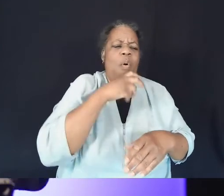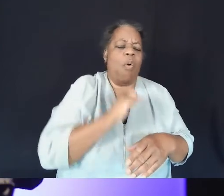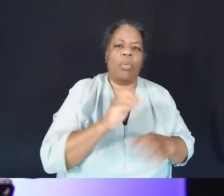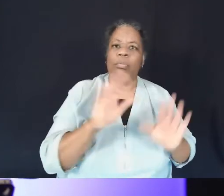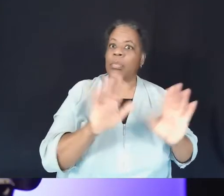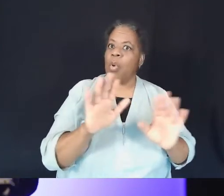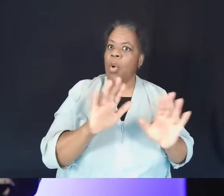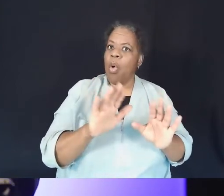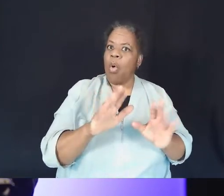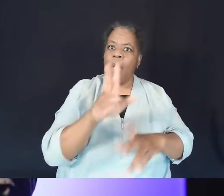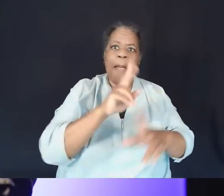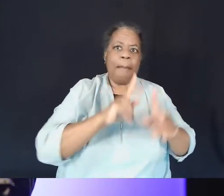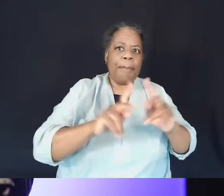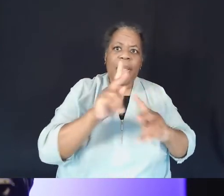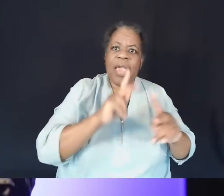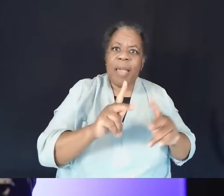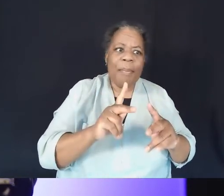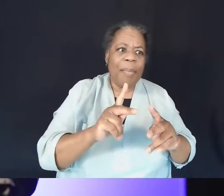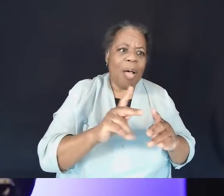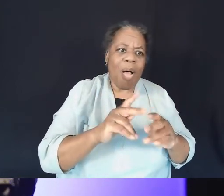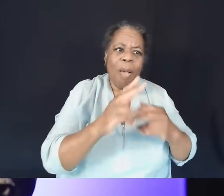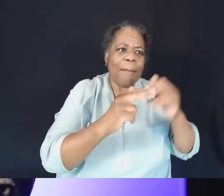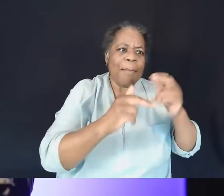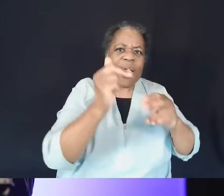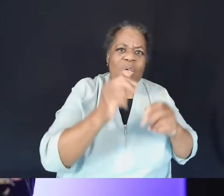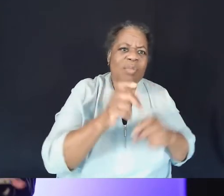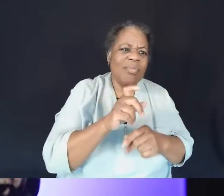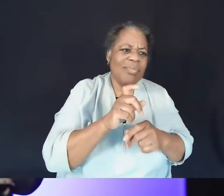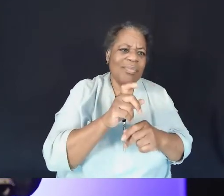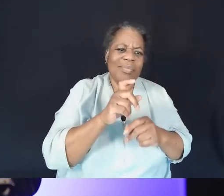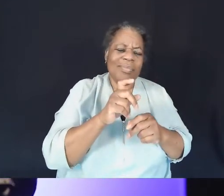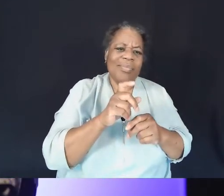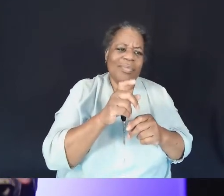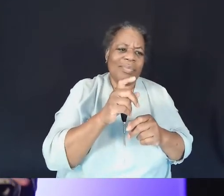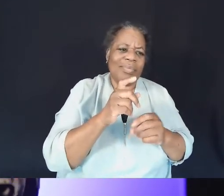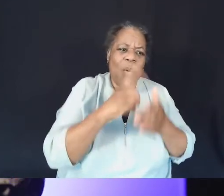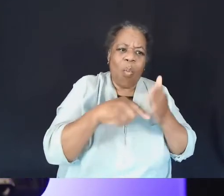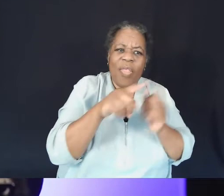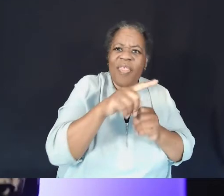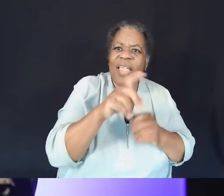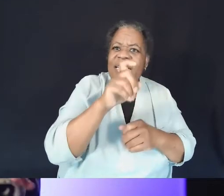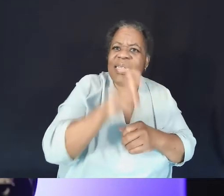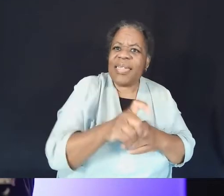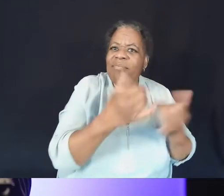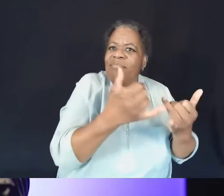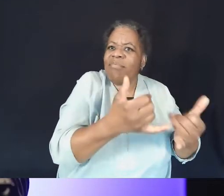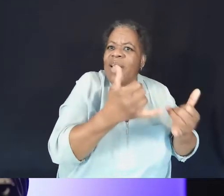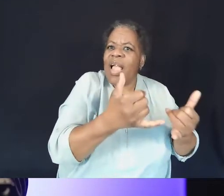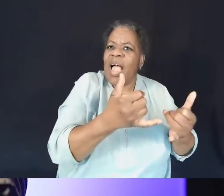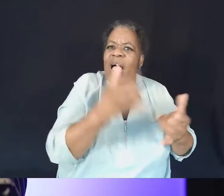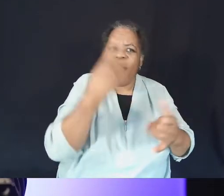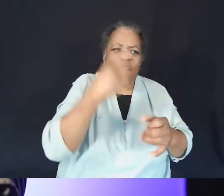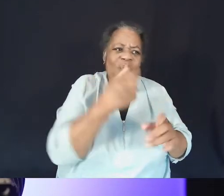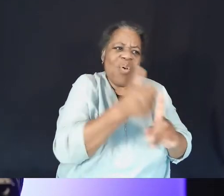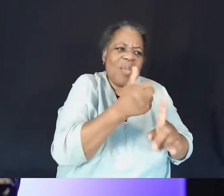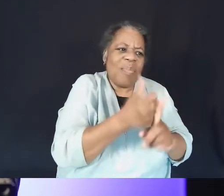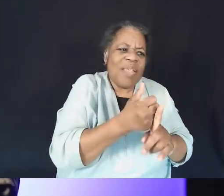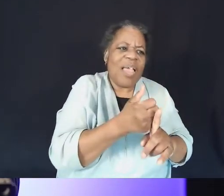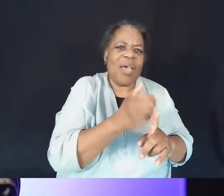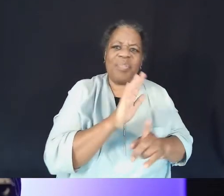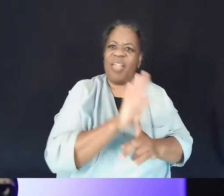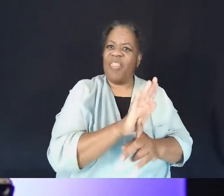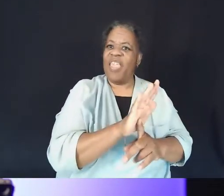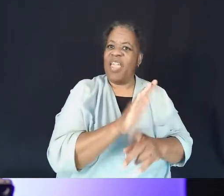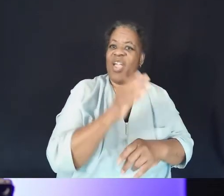was truly needed for their day, for their context, for themselves, and for their future. God was leading